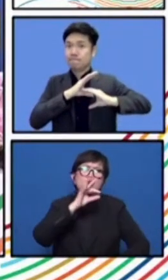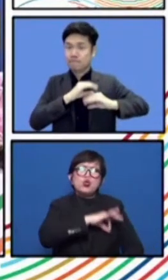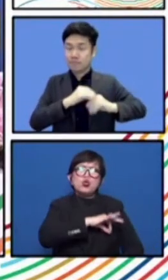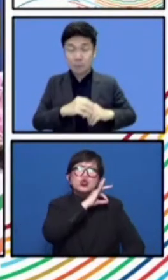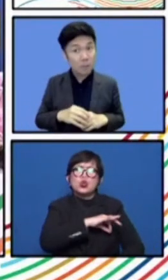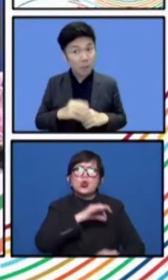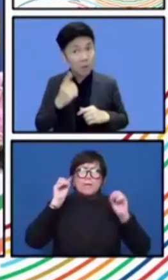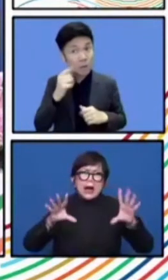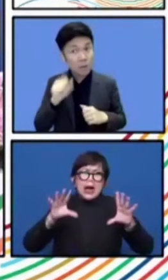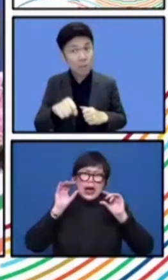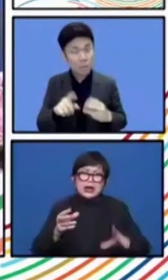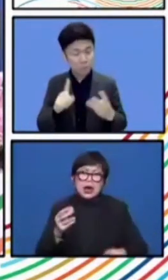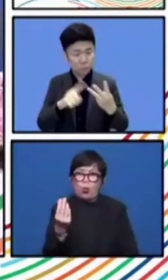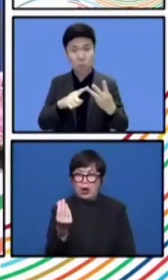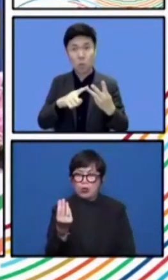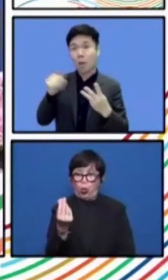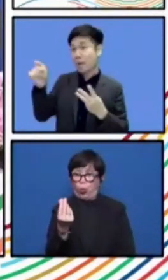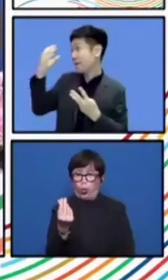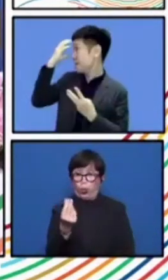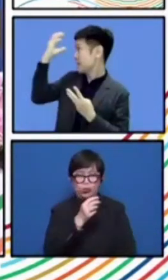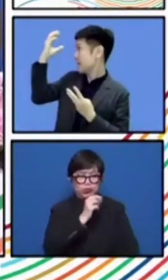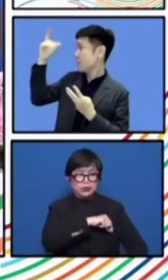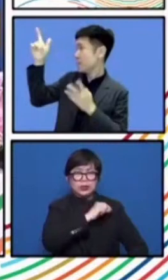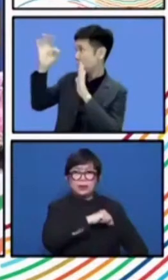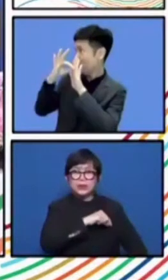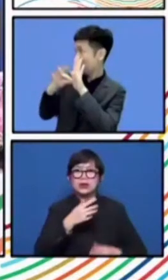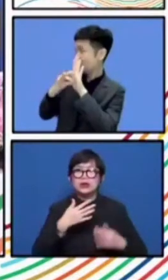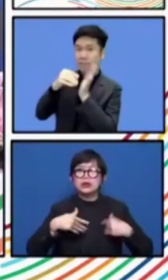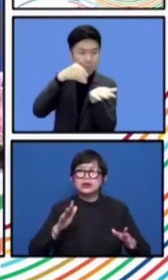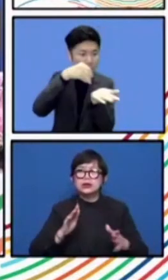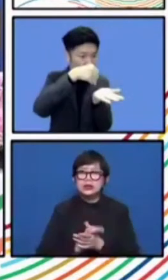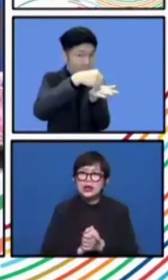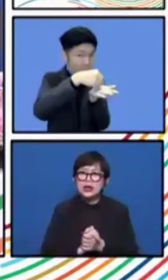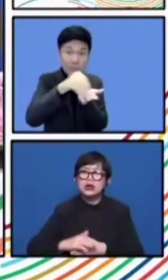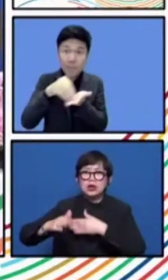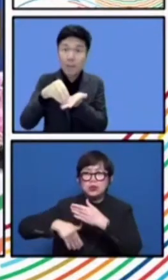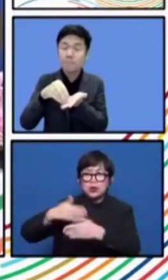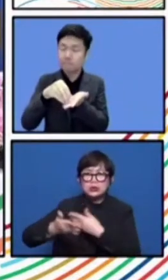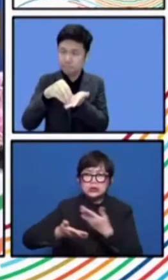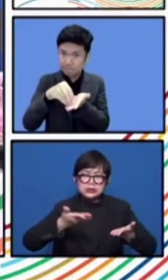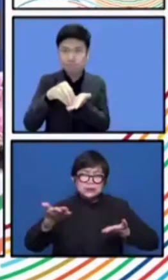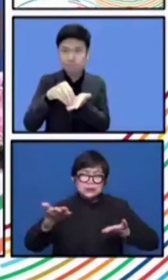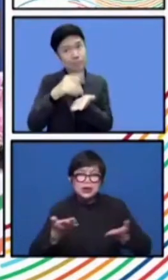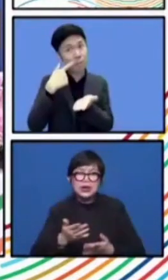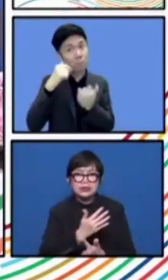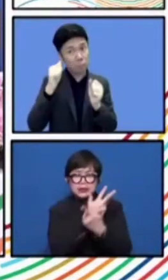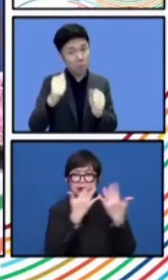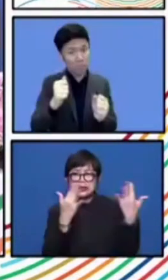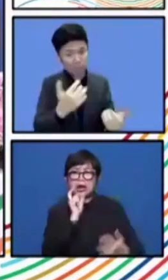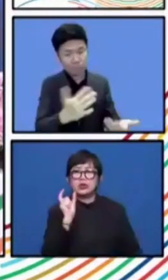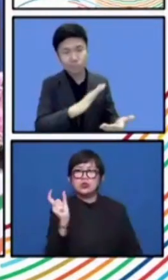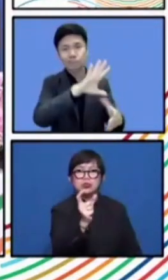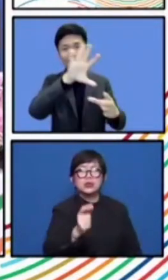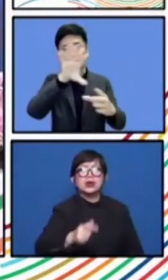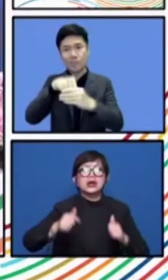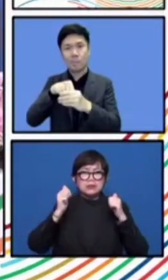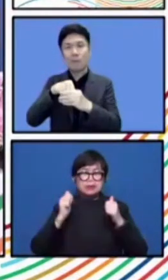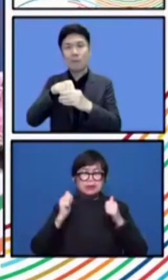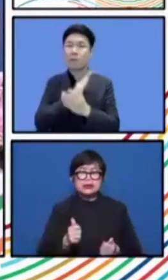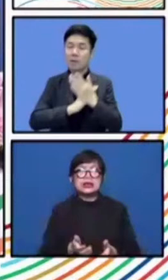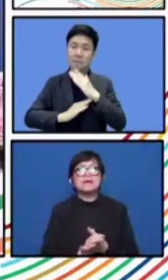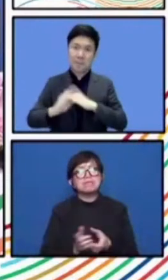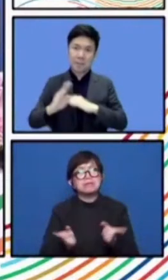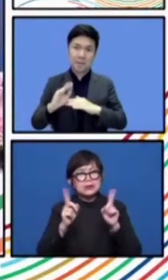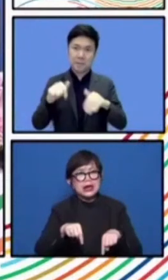procurement policy could bring about true disability inclusion in our region another